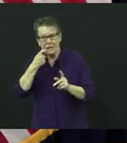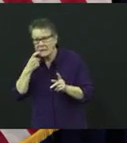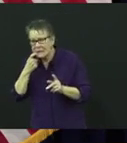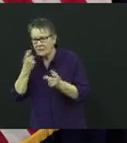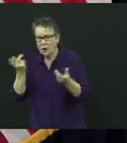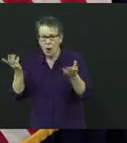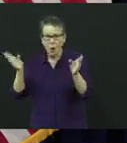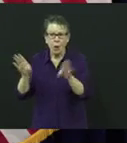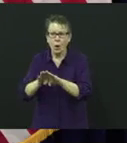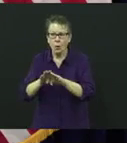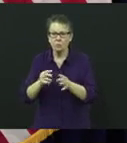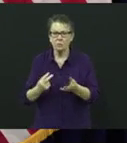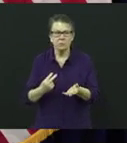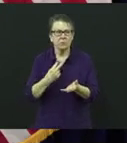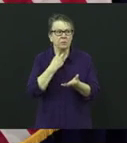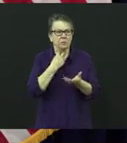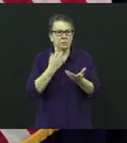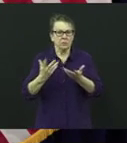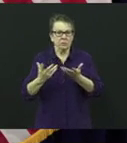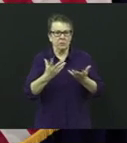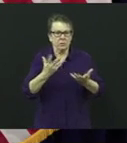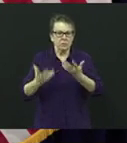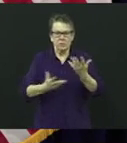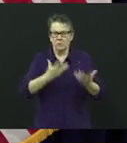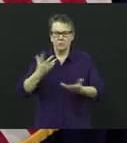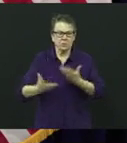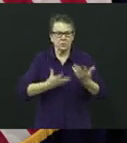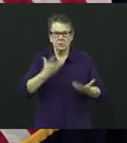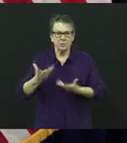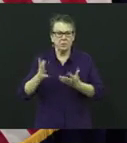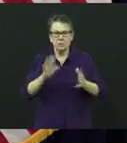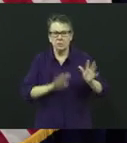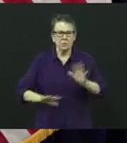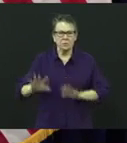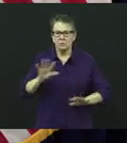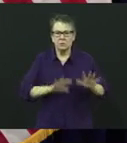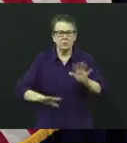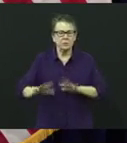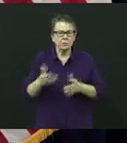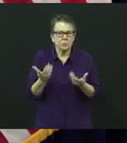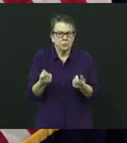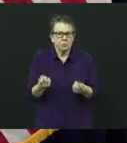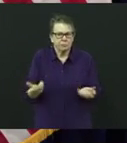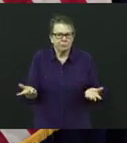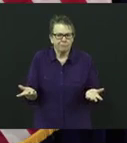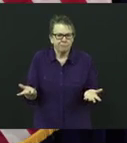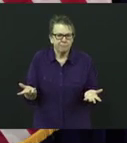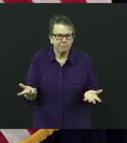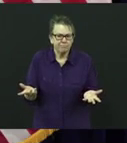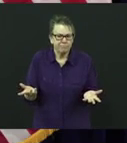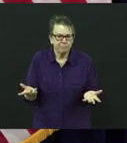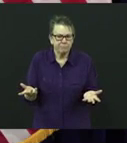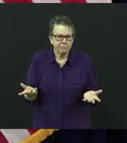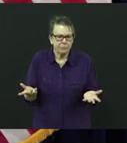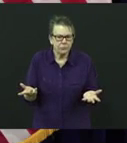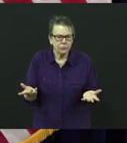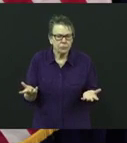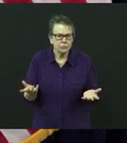been crushing for a lot of people. The concern we got, the particular concern, I know we had this in Patterson,